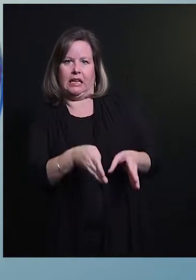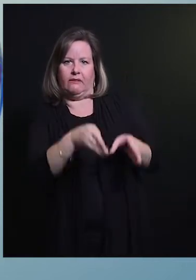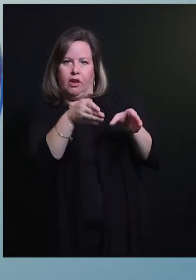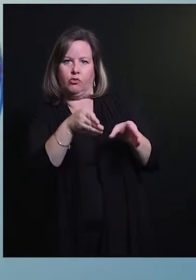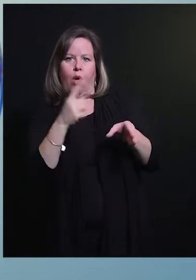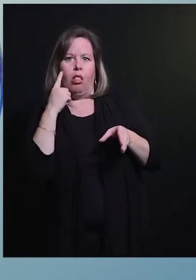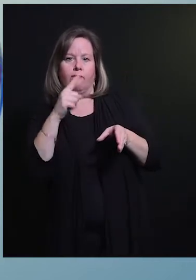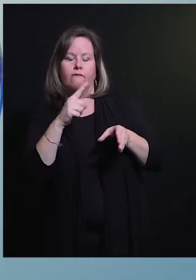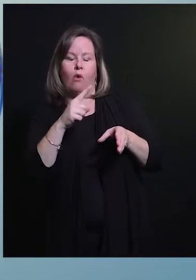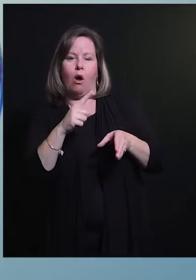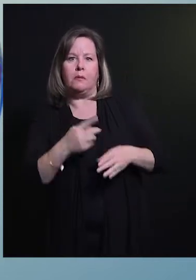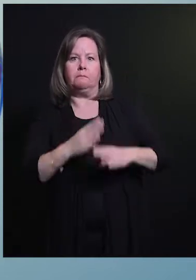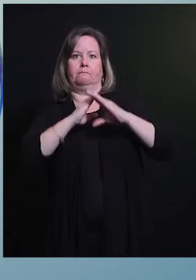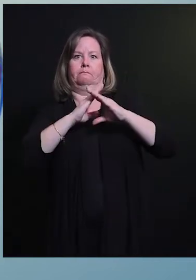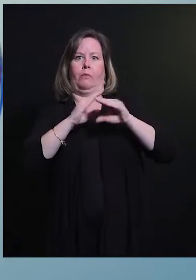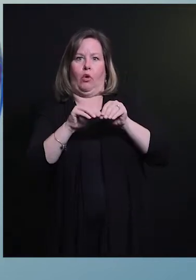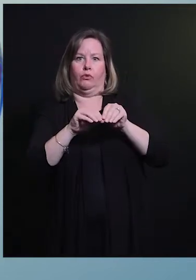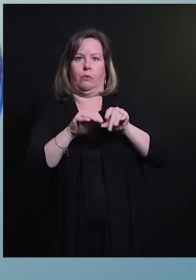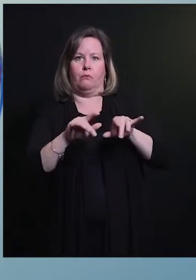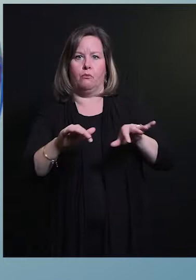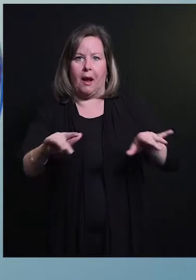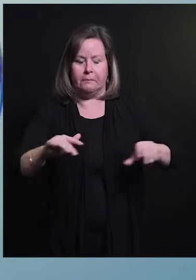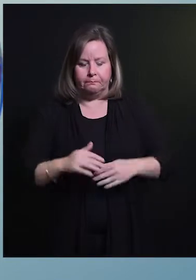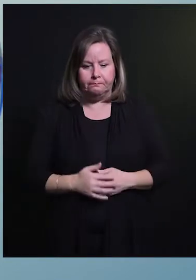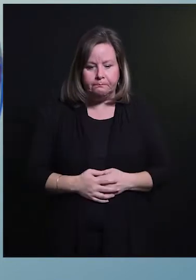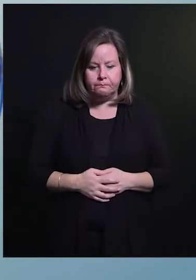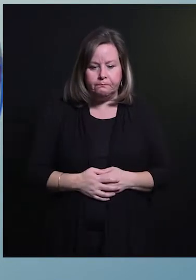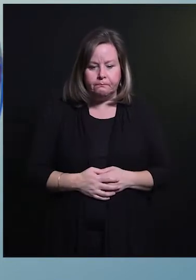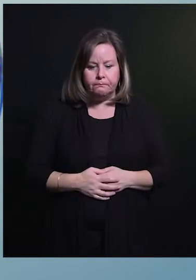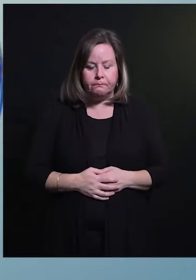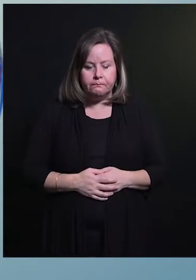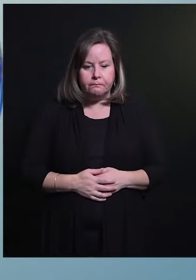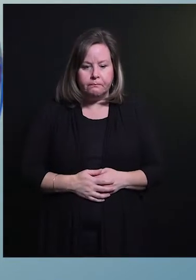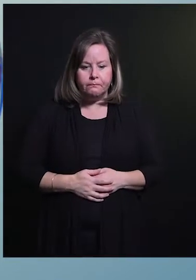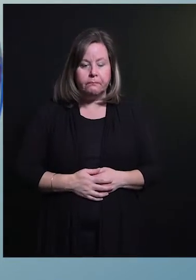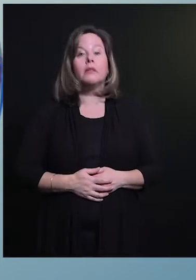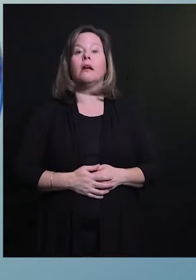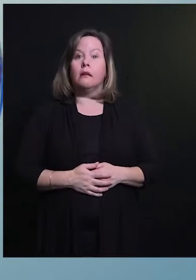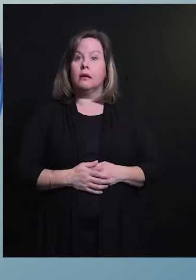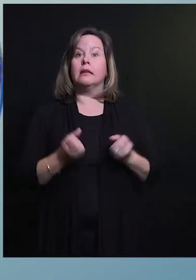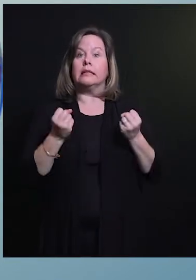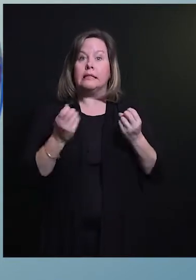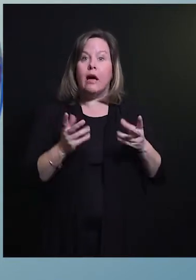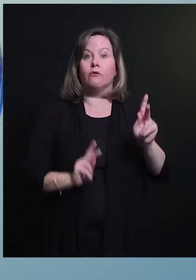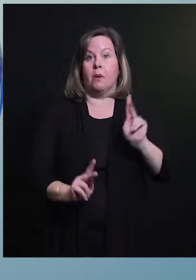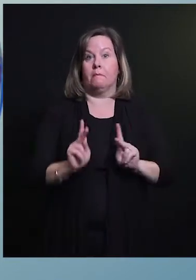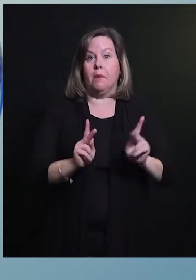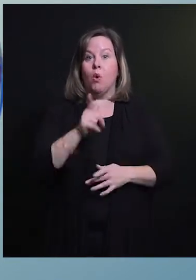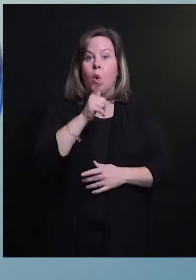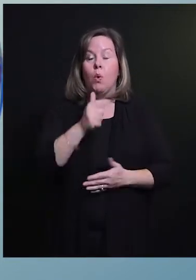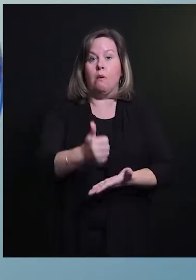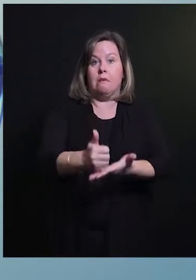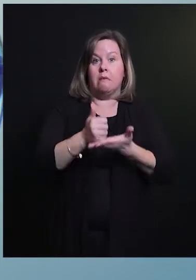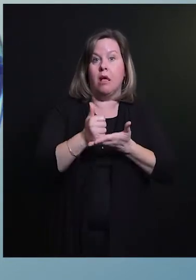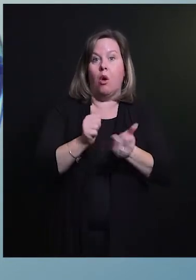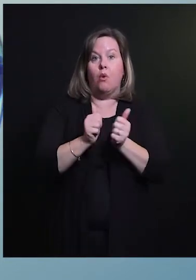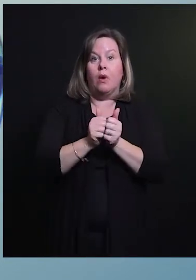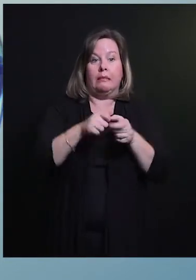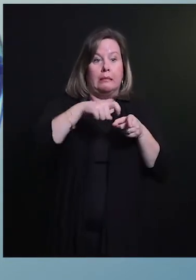individual to help control the spread of COVID-19 in our community. We have several people who are doing